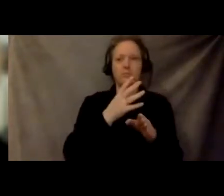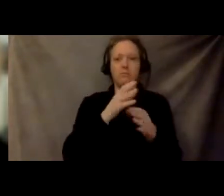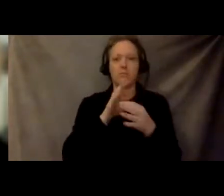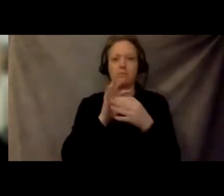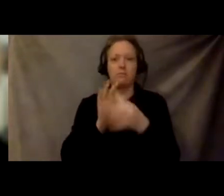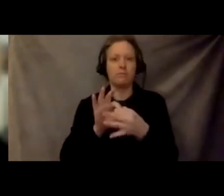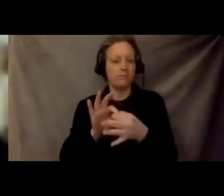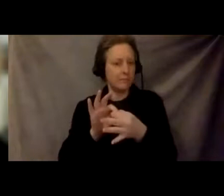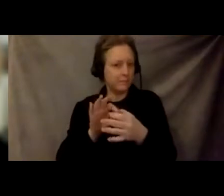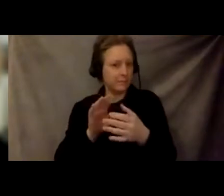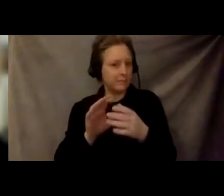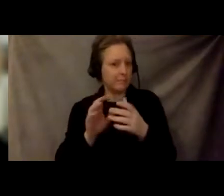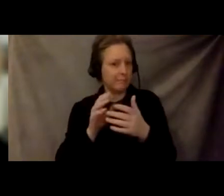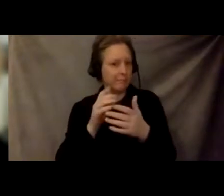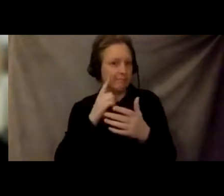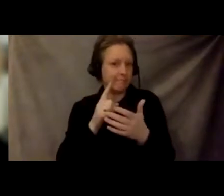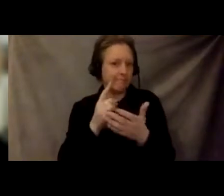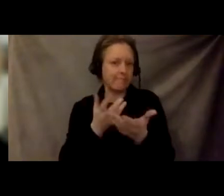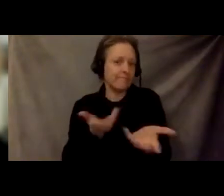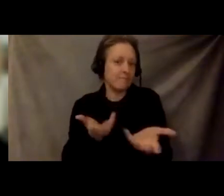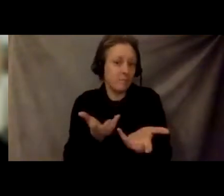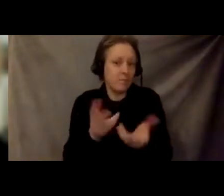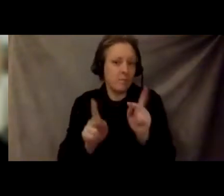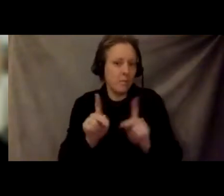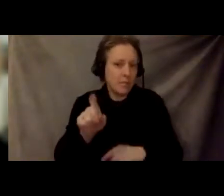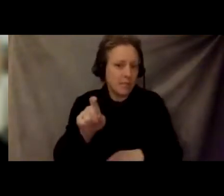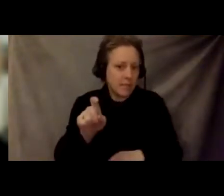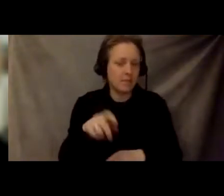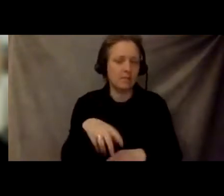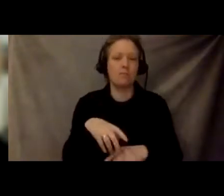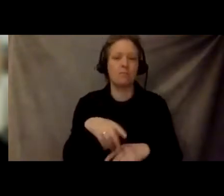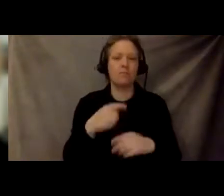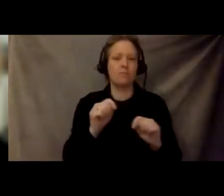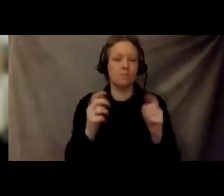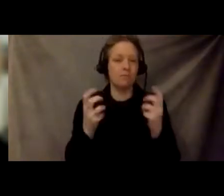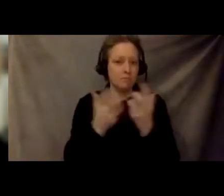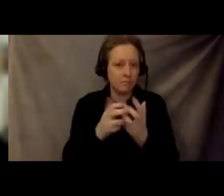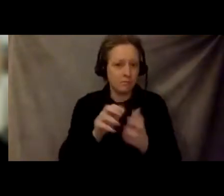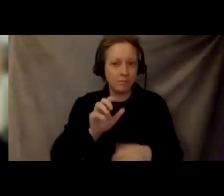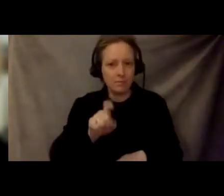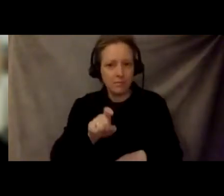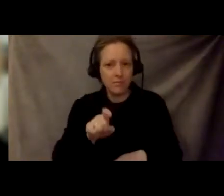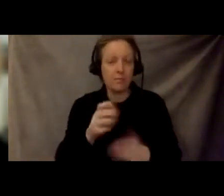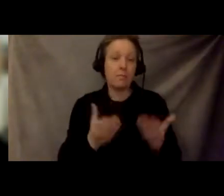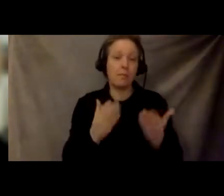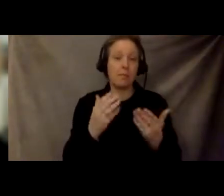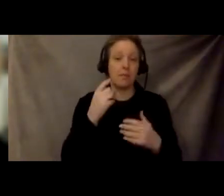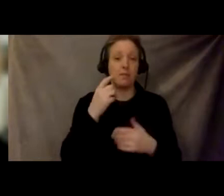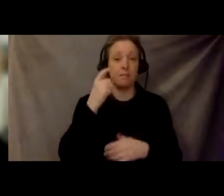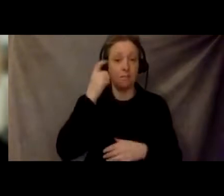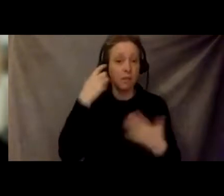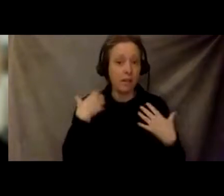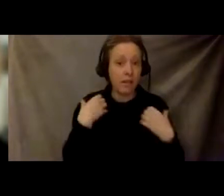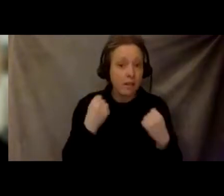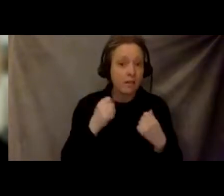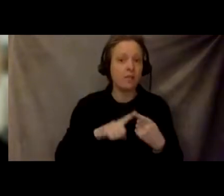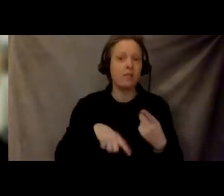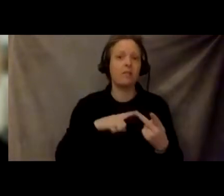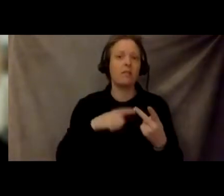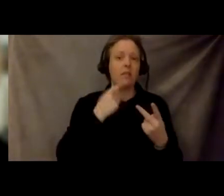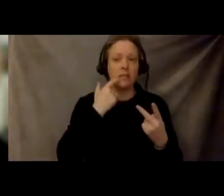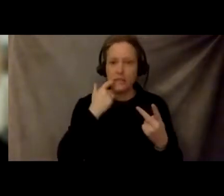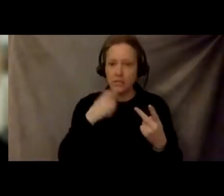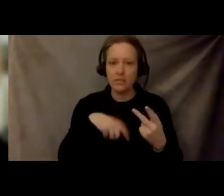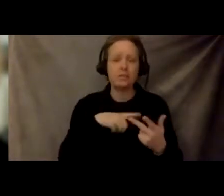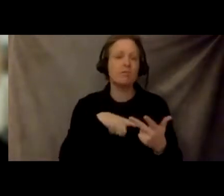mental health addictions or whatever the addiction might be. You try to house temporarily. But frankly, and this is probably going to make you mad,